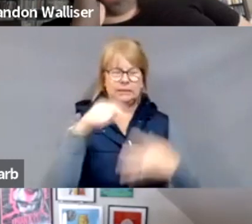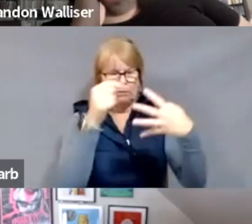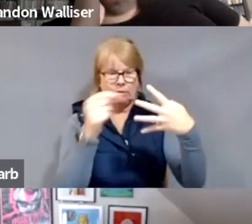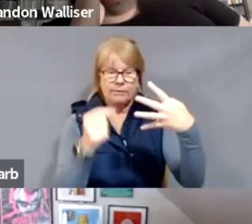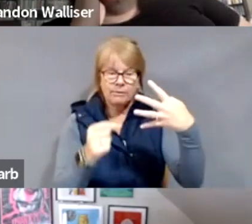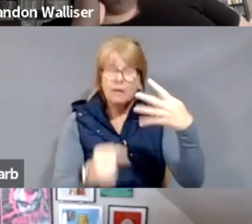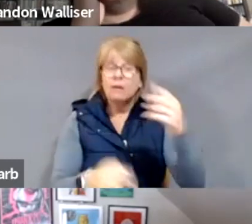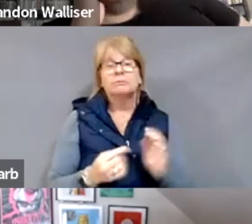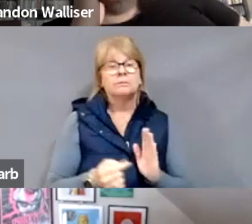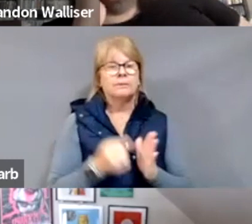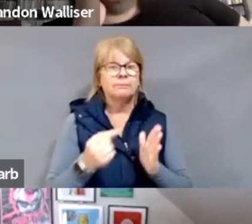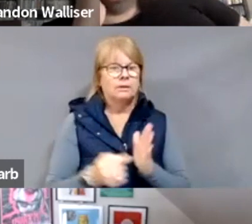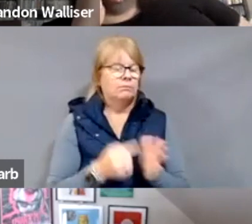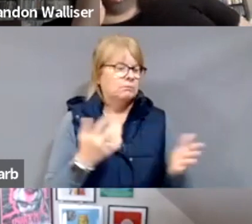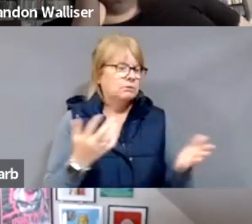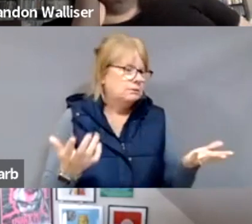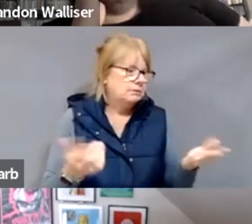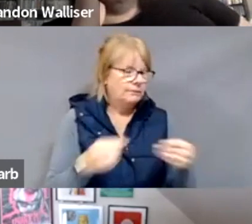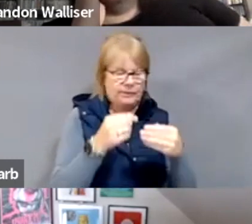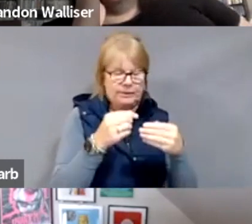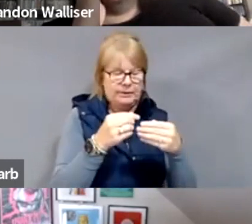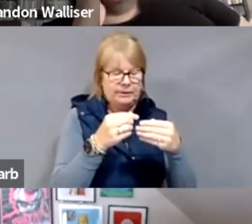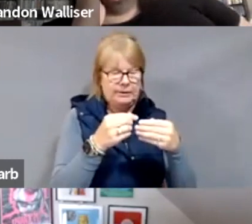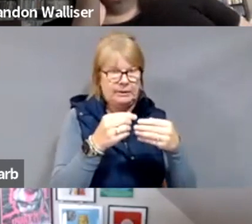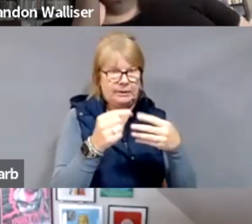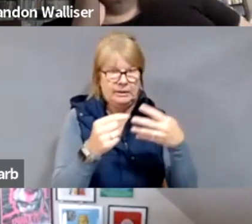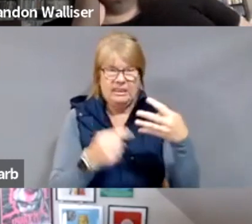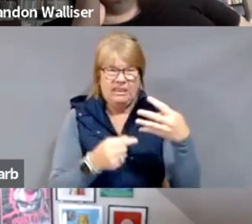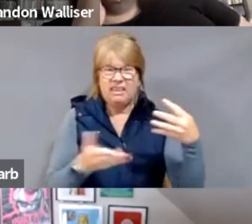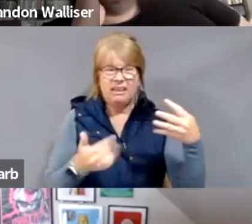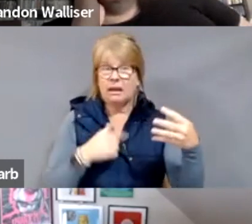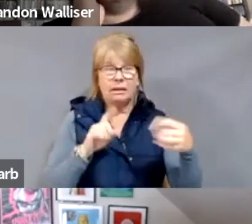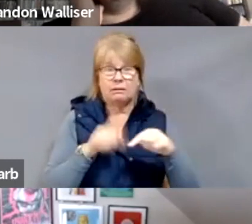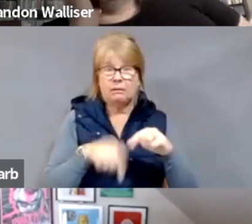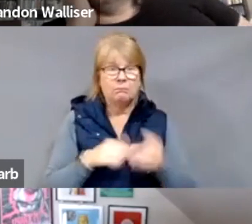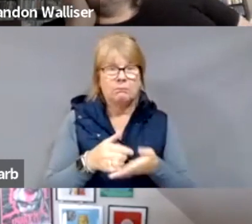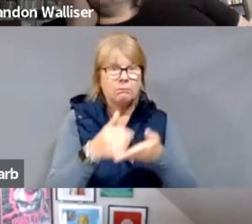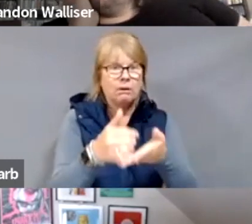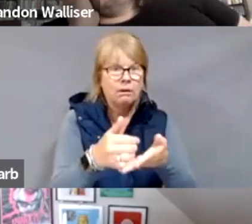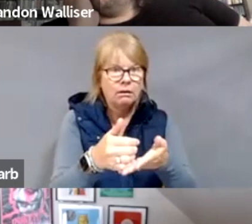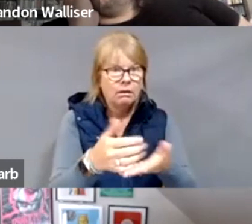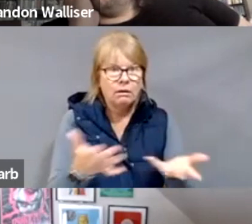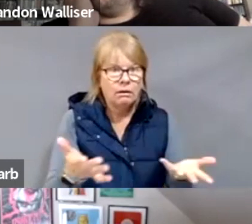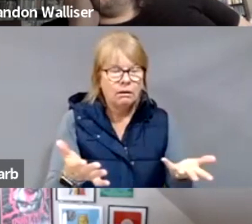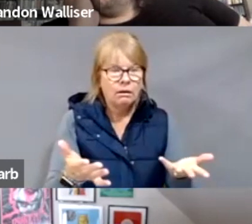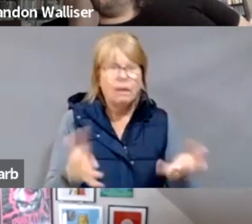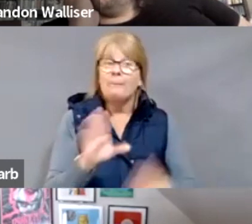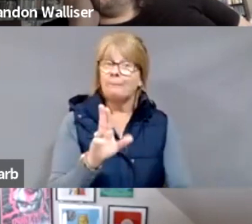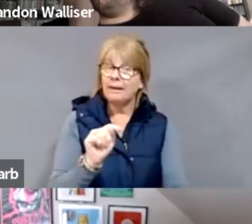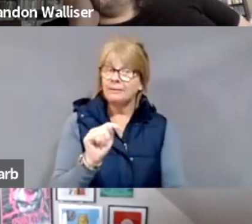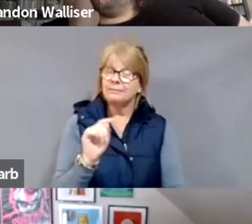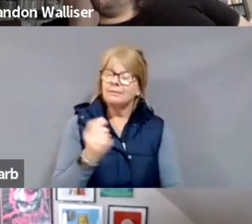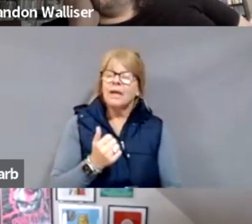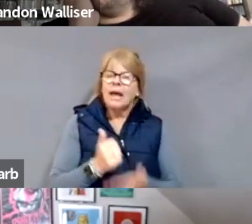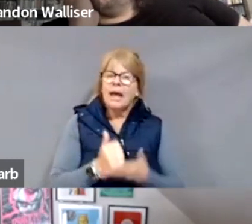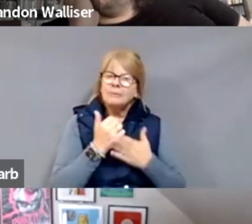sometimes, like, the list is like not stuff I can do, but it really helps me